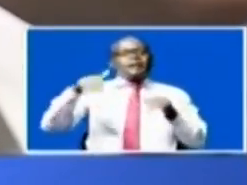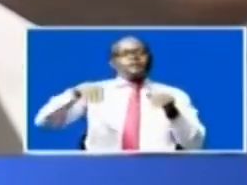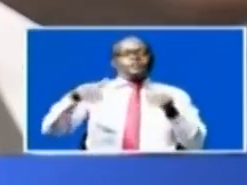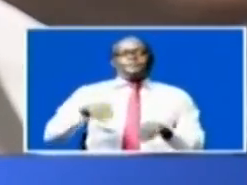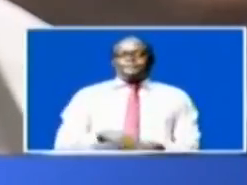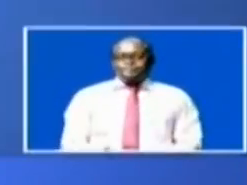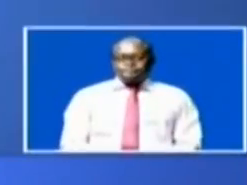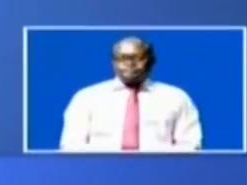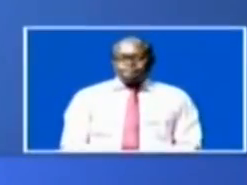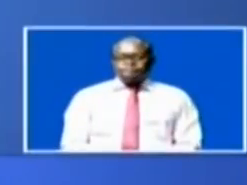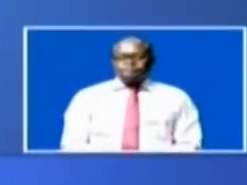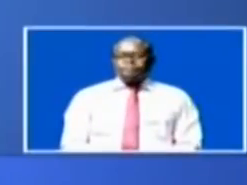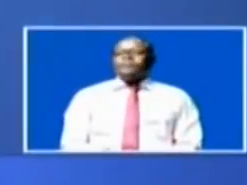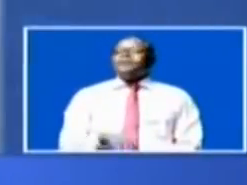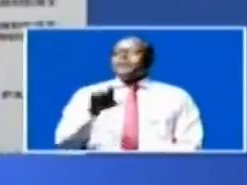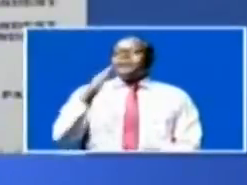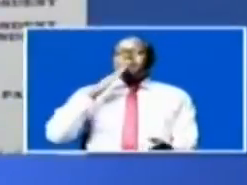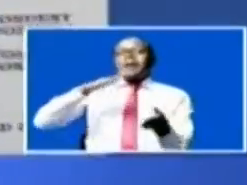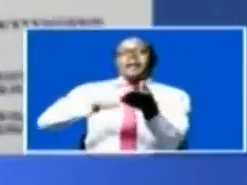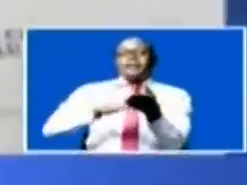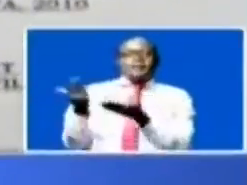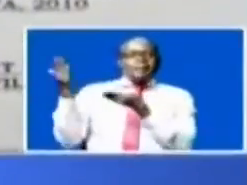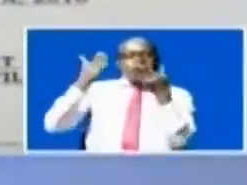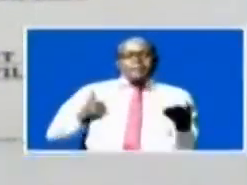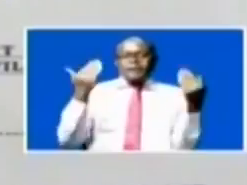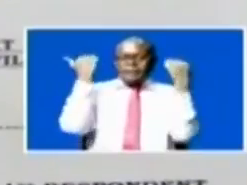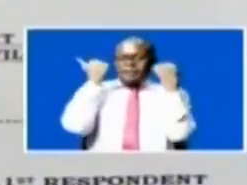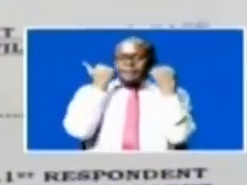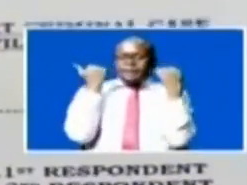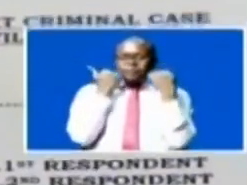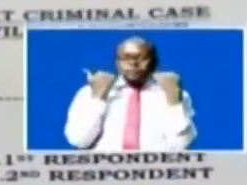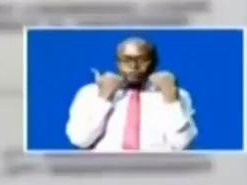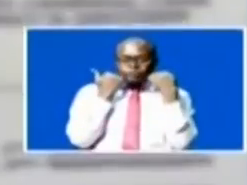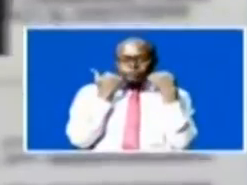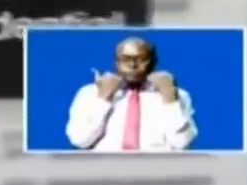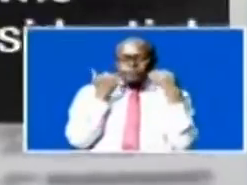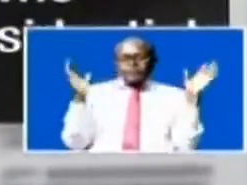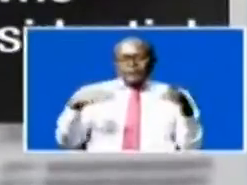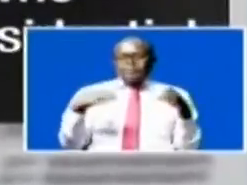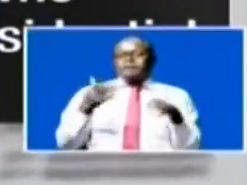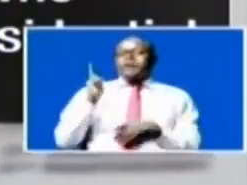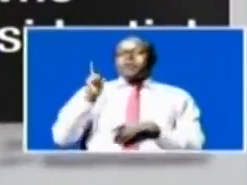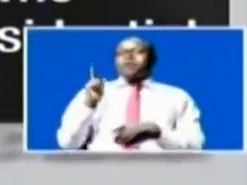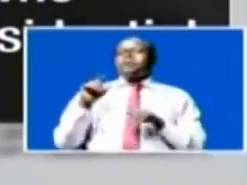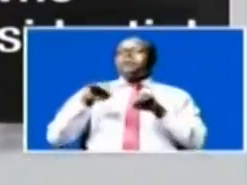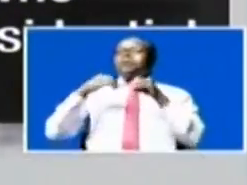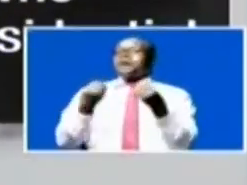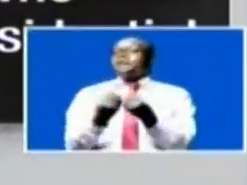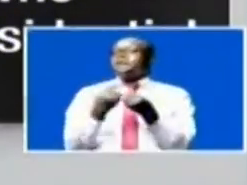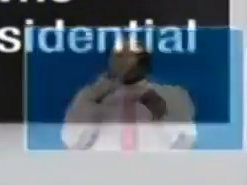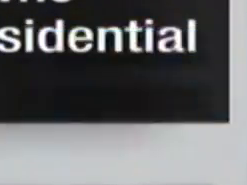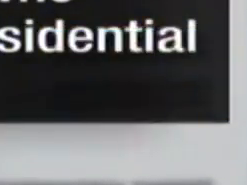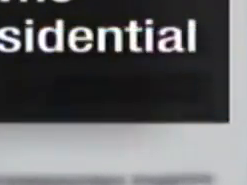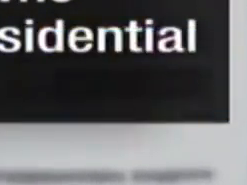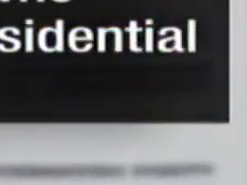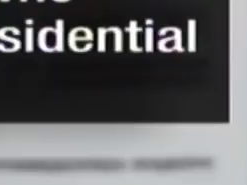election. In an affidavit filed in court by the Okongo Omogeni & Company law firm, Mwilu is quoted as